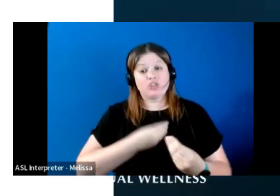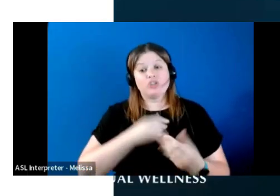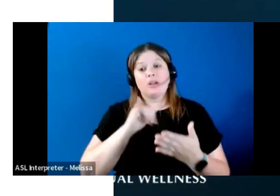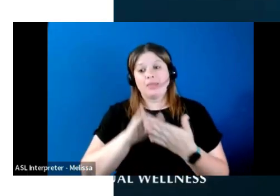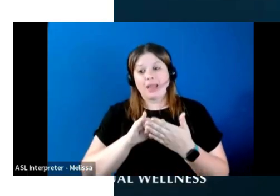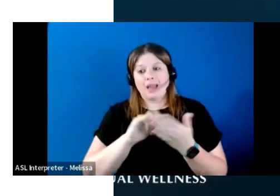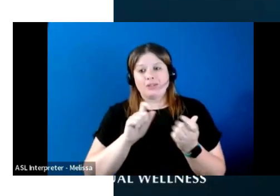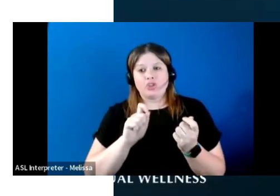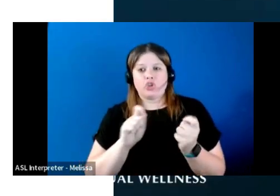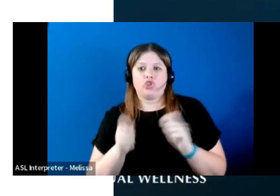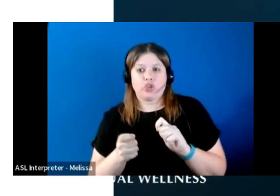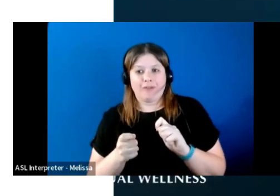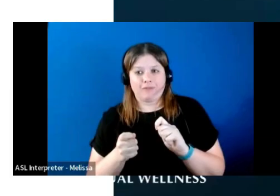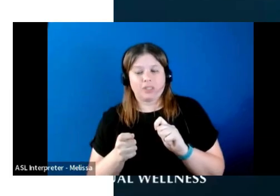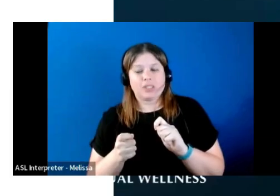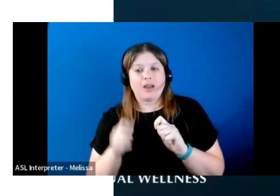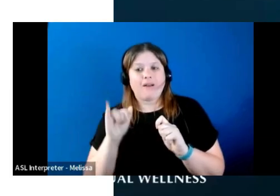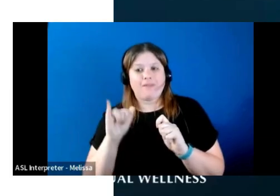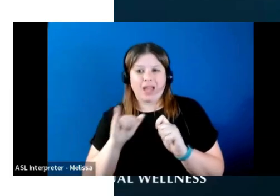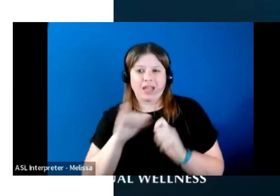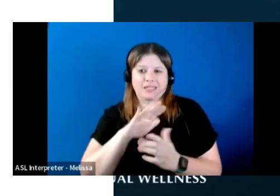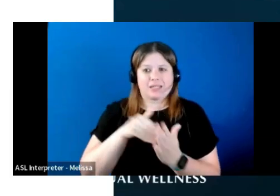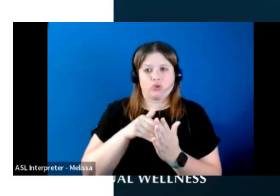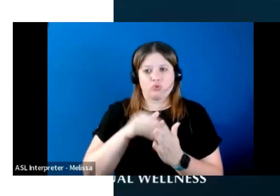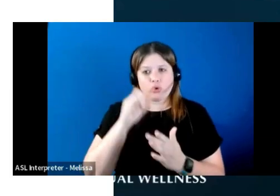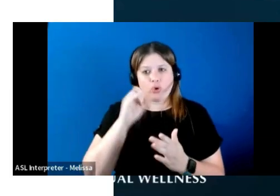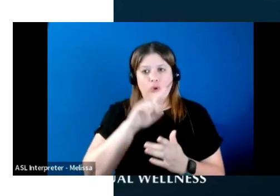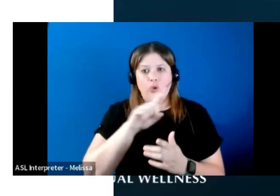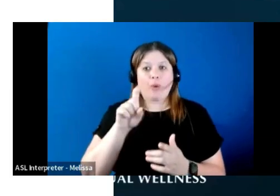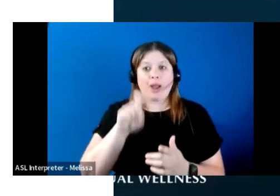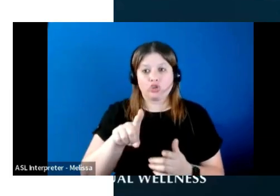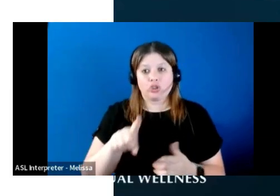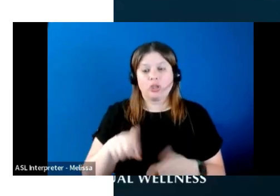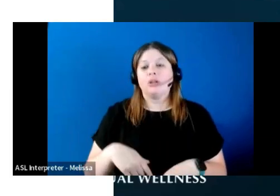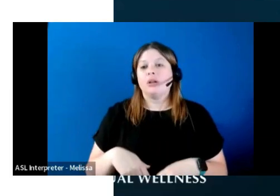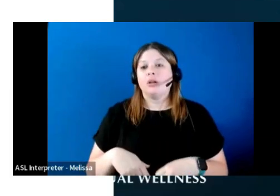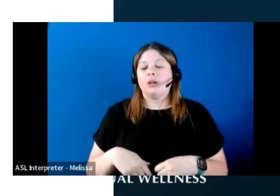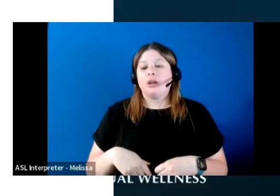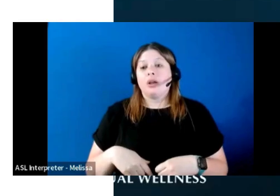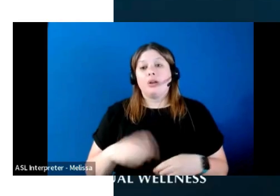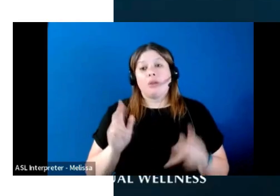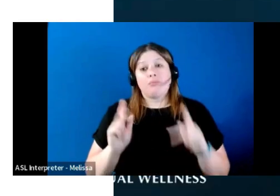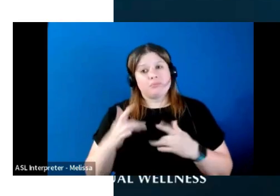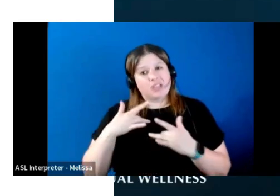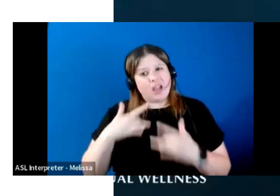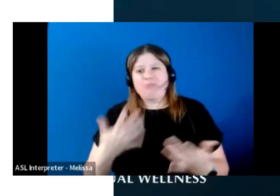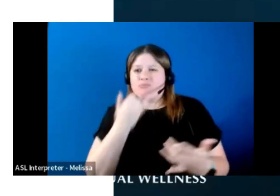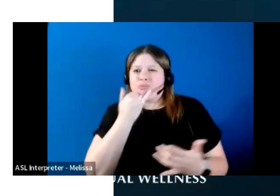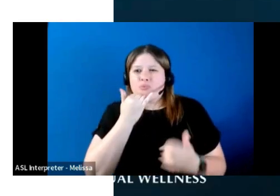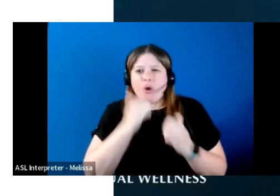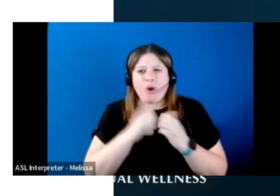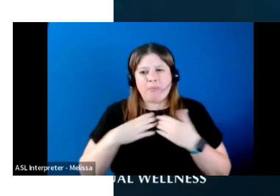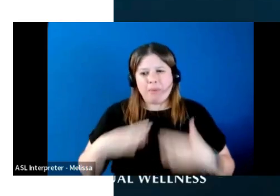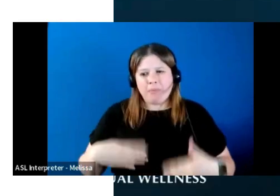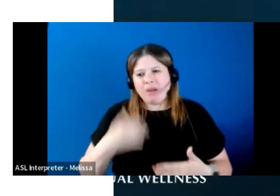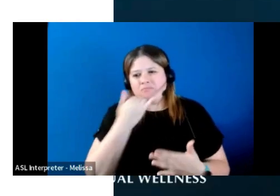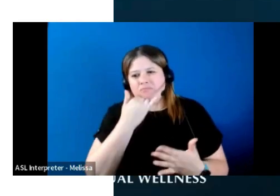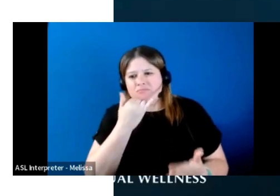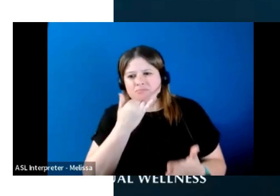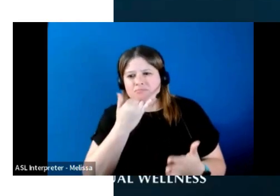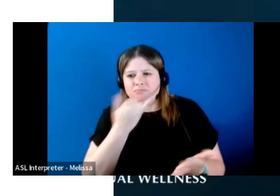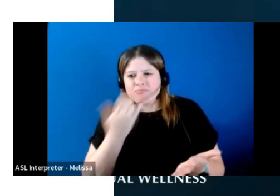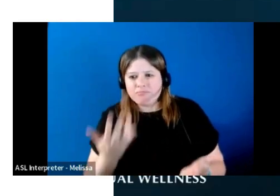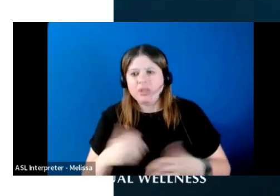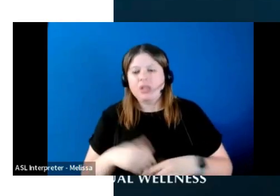the central question. Instead of asking what's wrong with my body, we begin asking, what has my